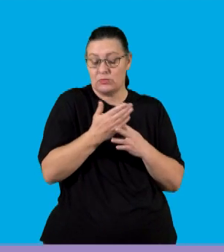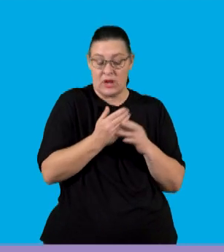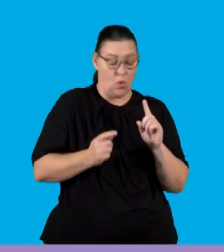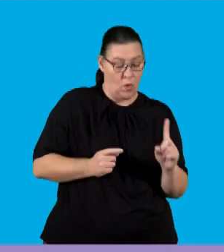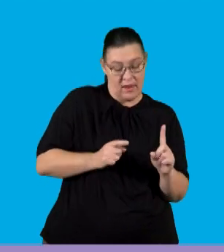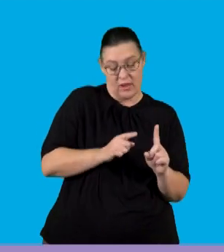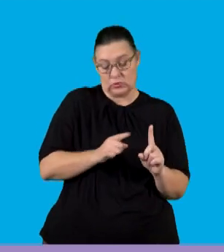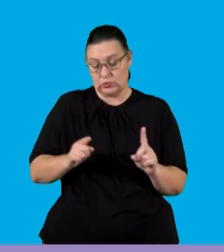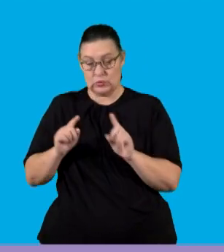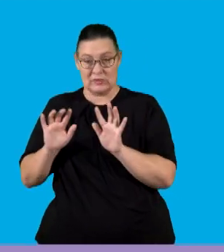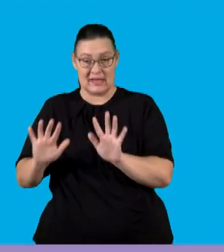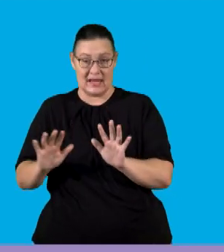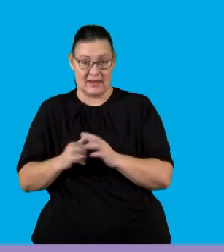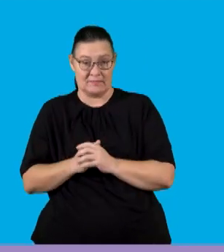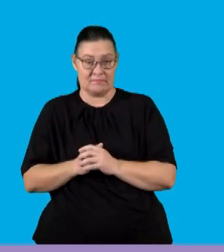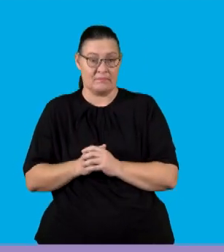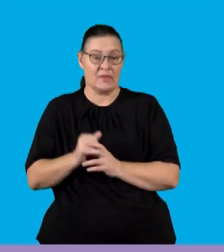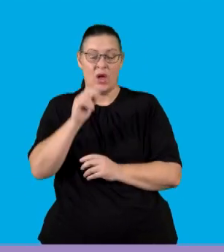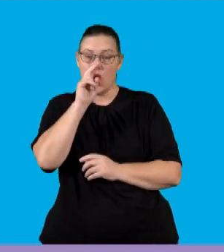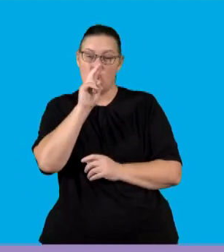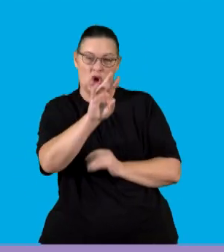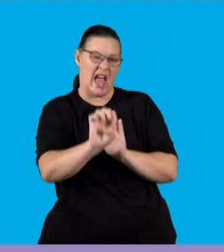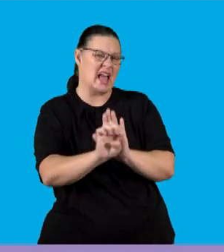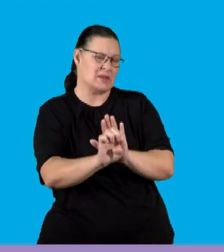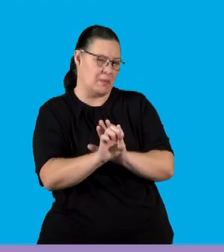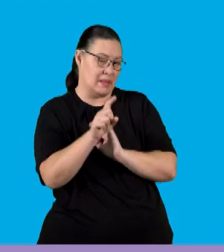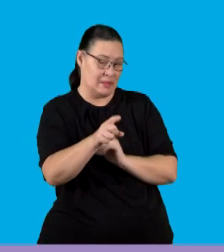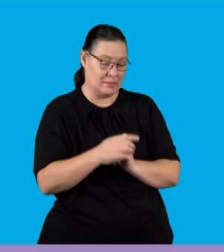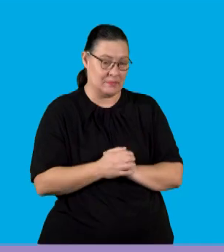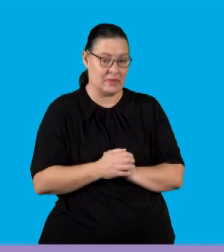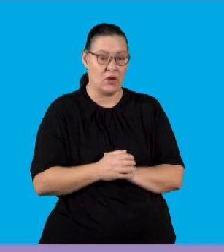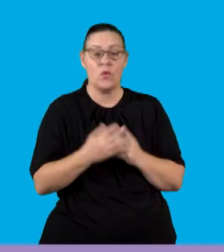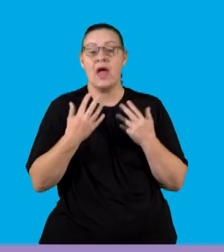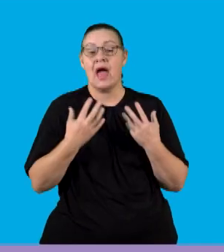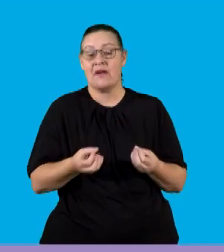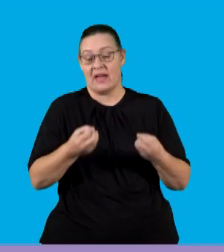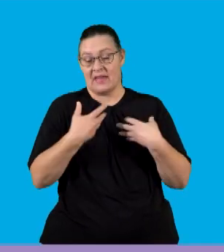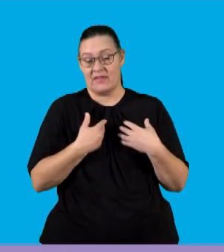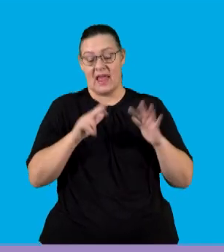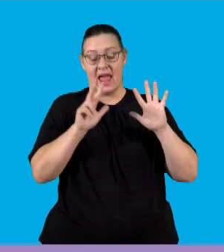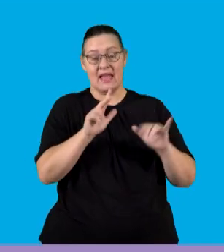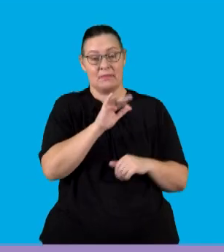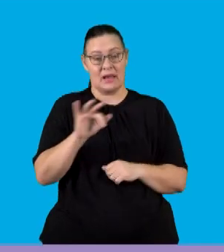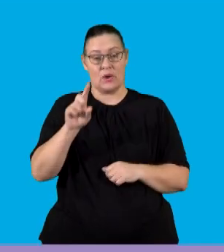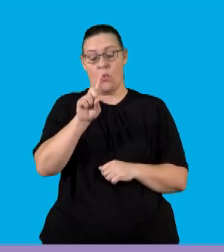1 and 10. Let's look at this example here. So here we are given